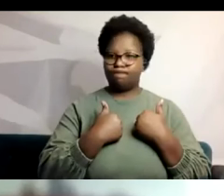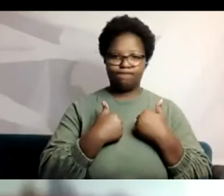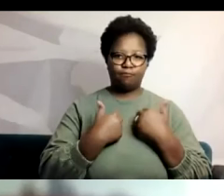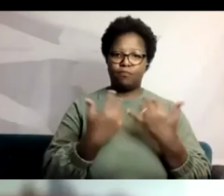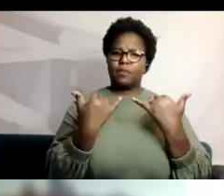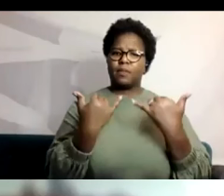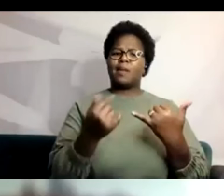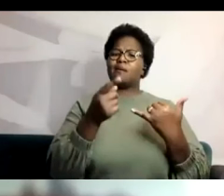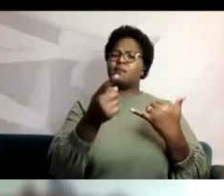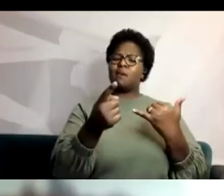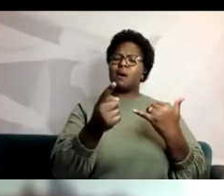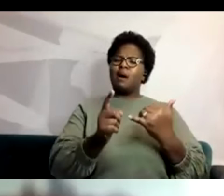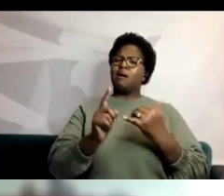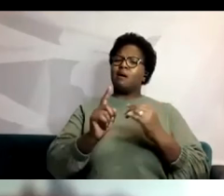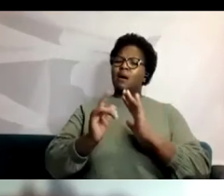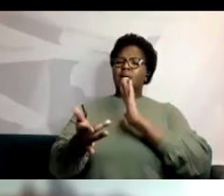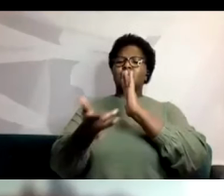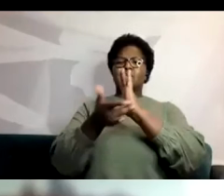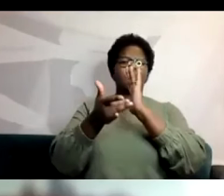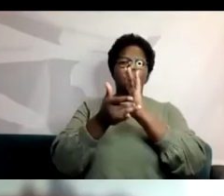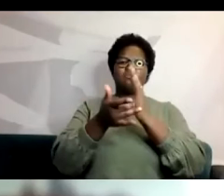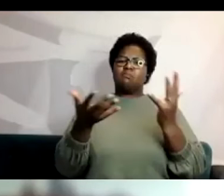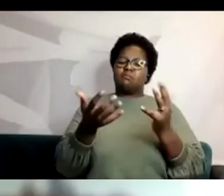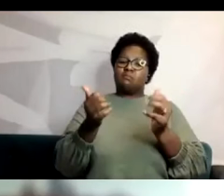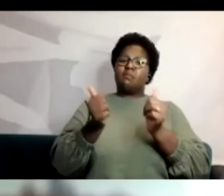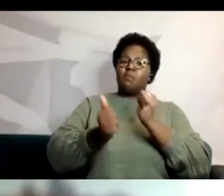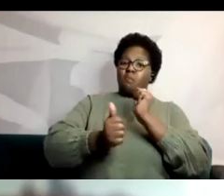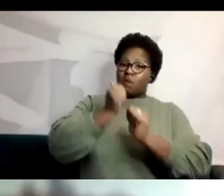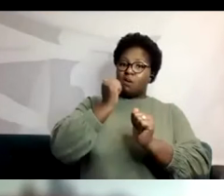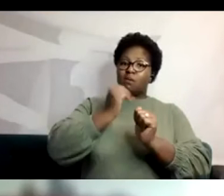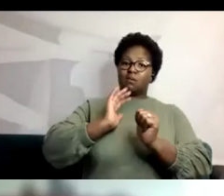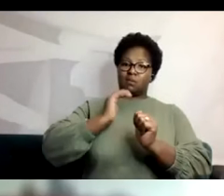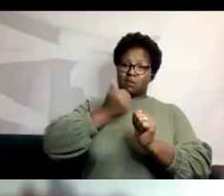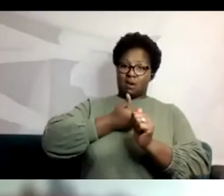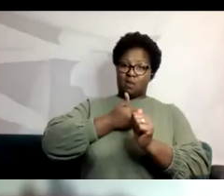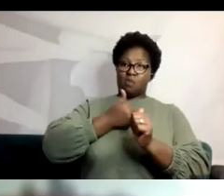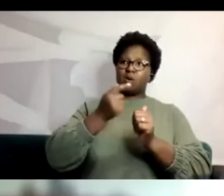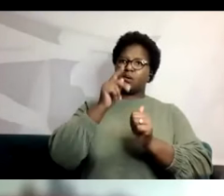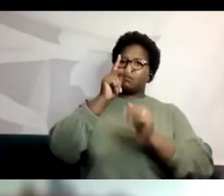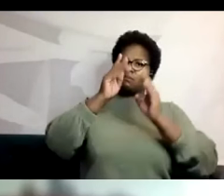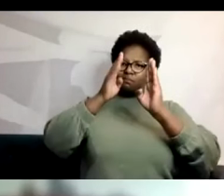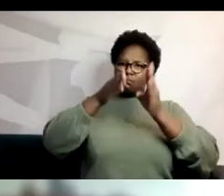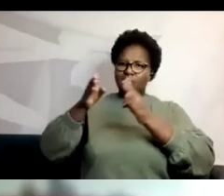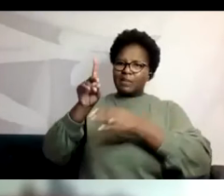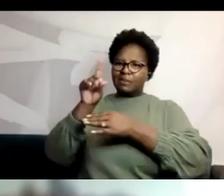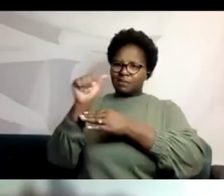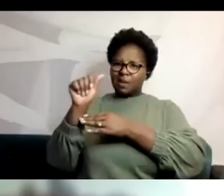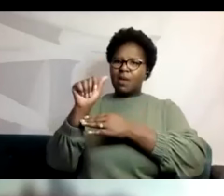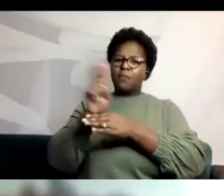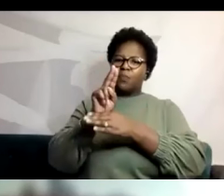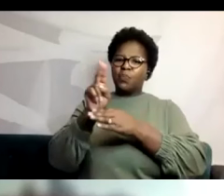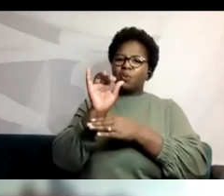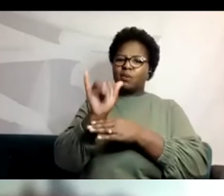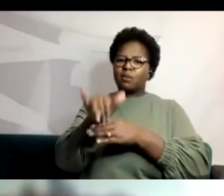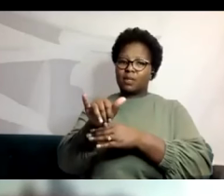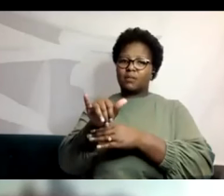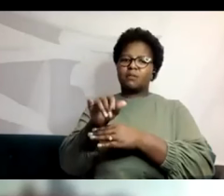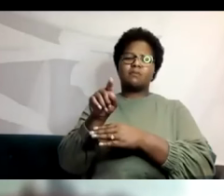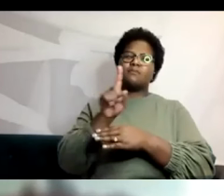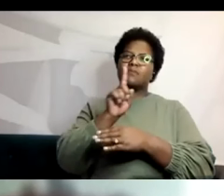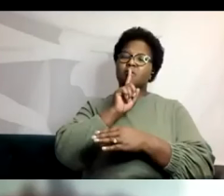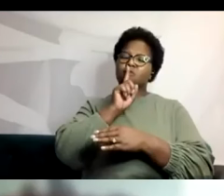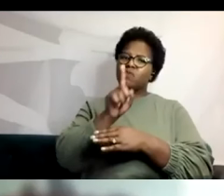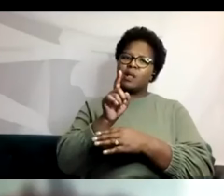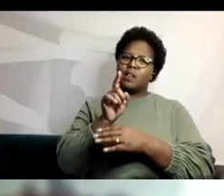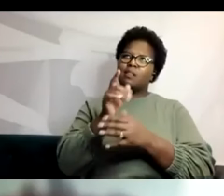a lot of our participants use also. And it's basically, it's done